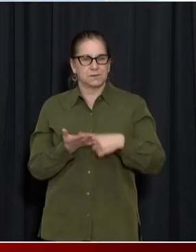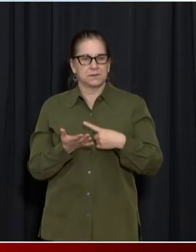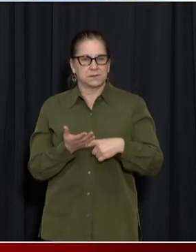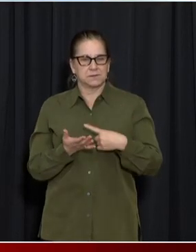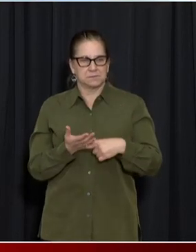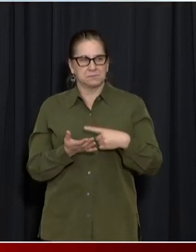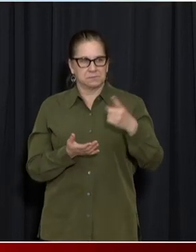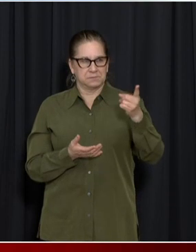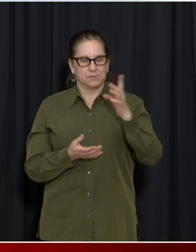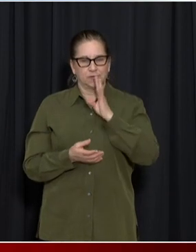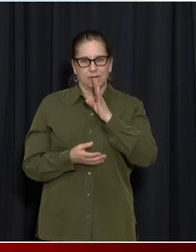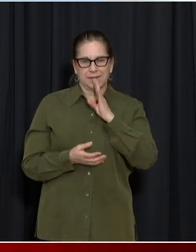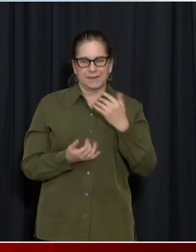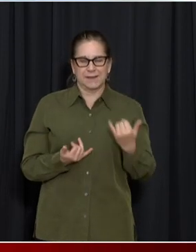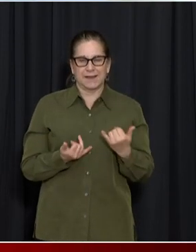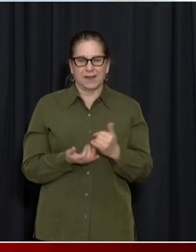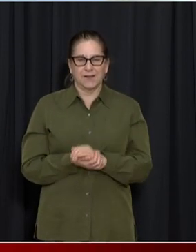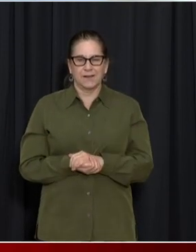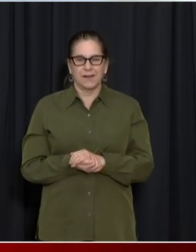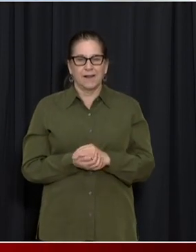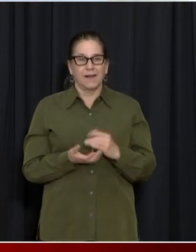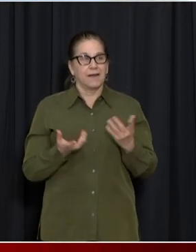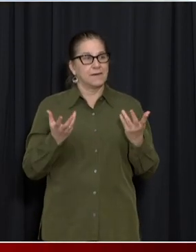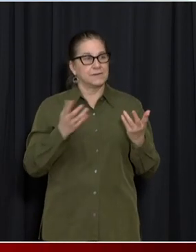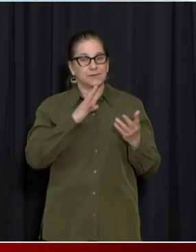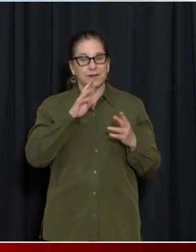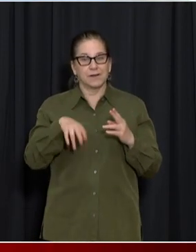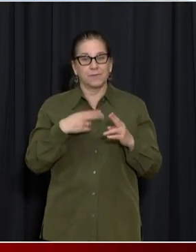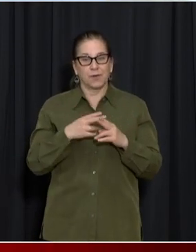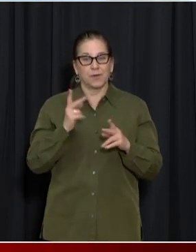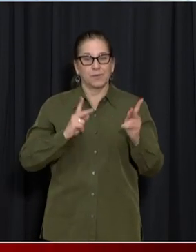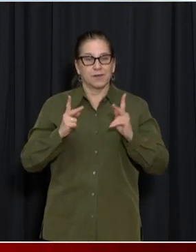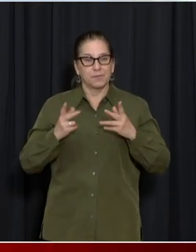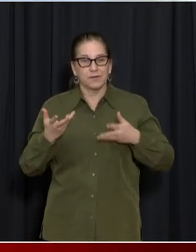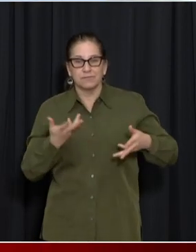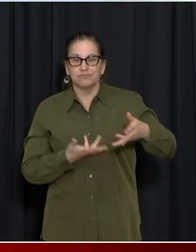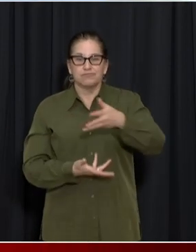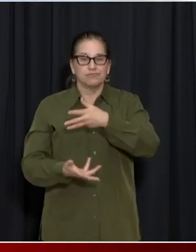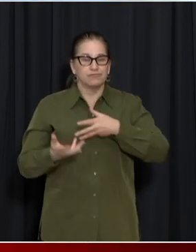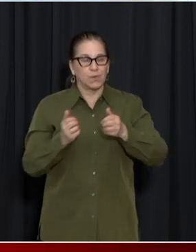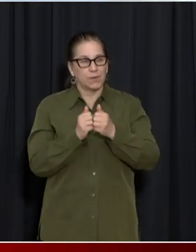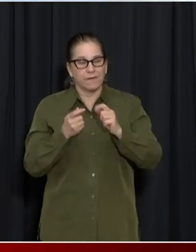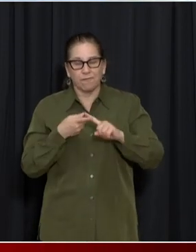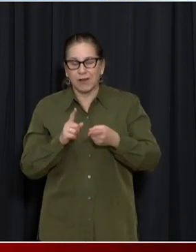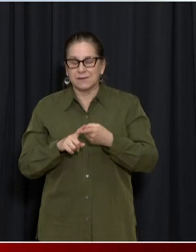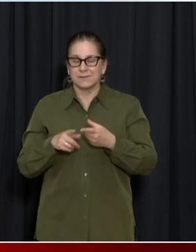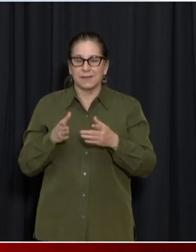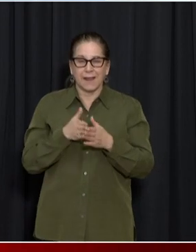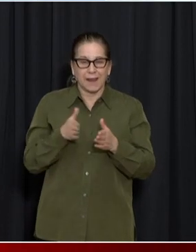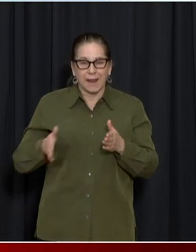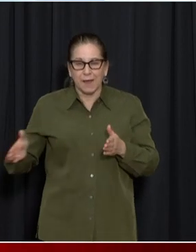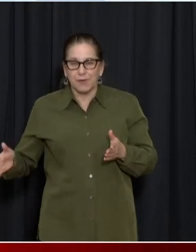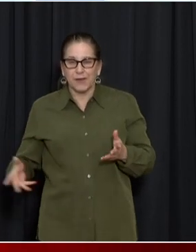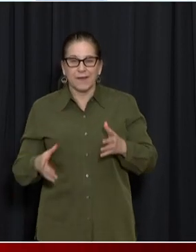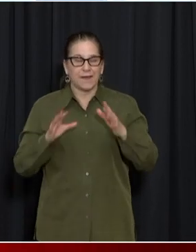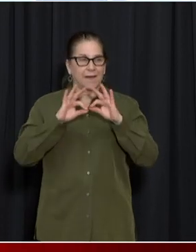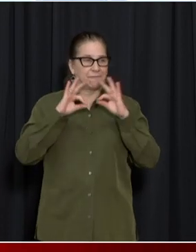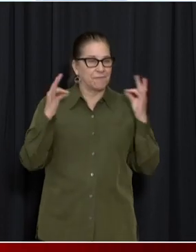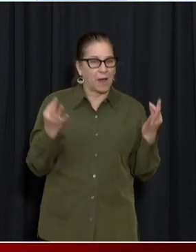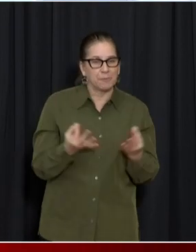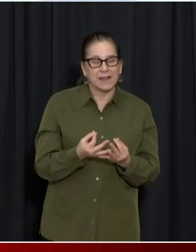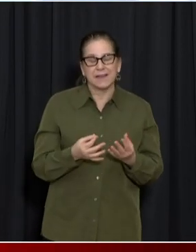again, places to engage with our friends, neighbors, and families, places of worship, large outdoor